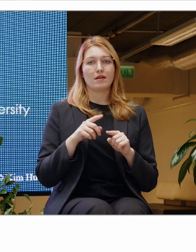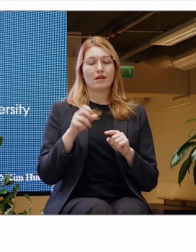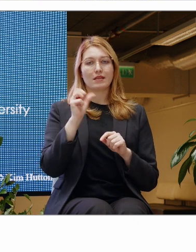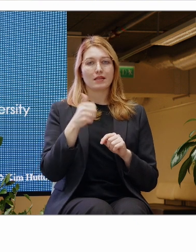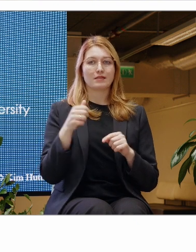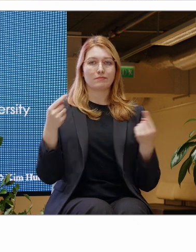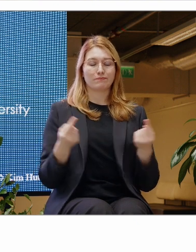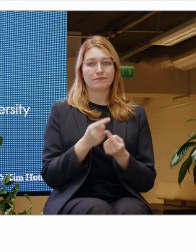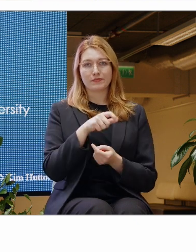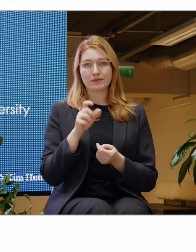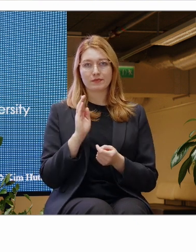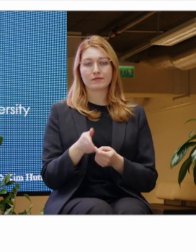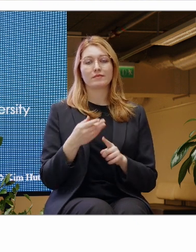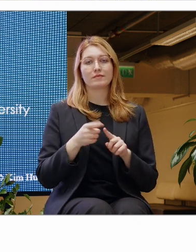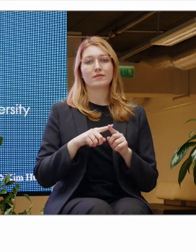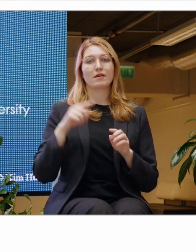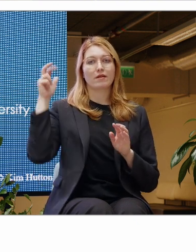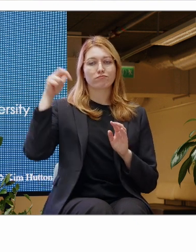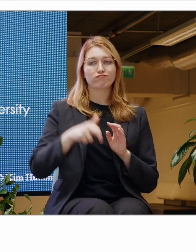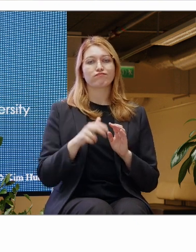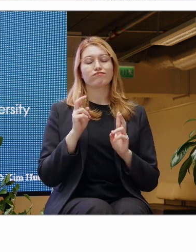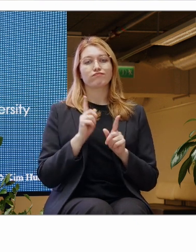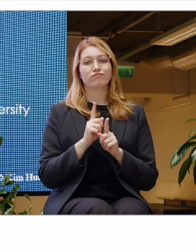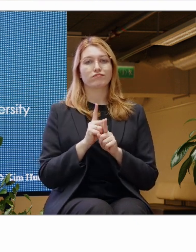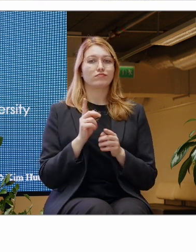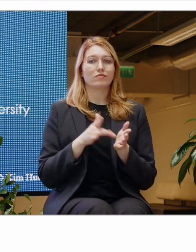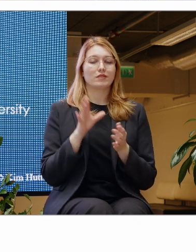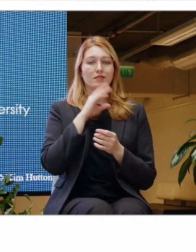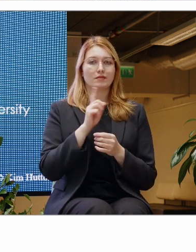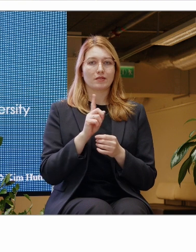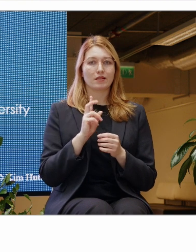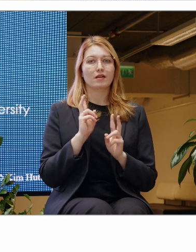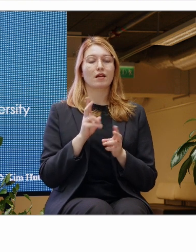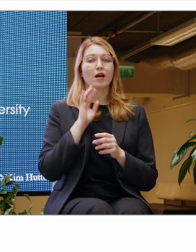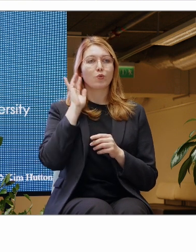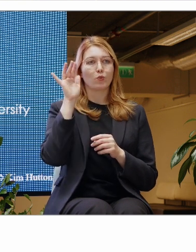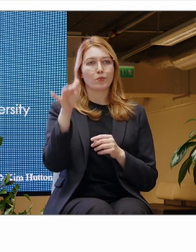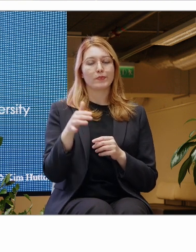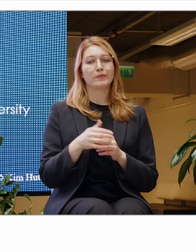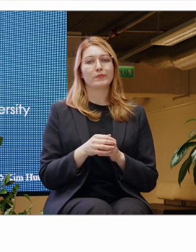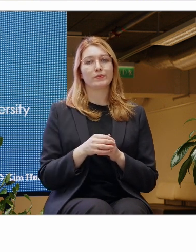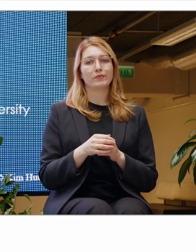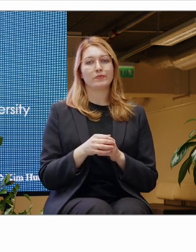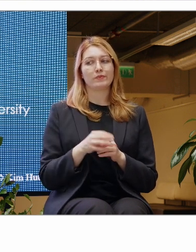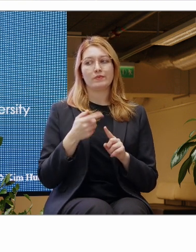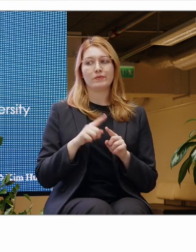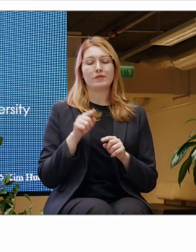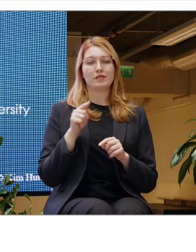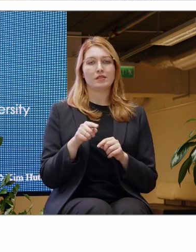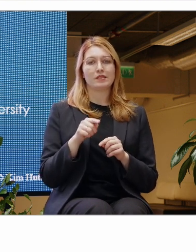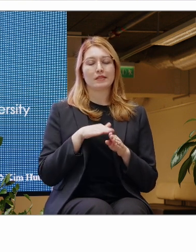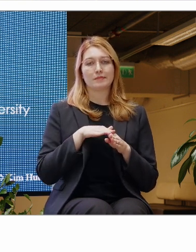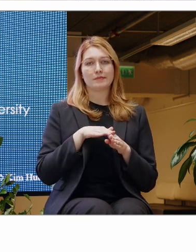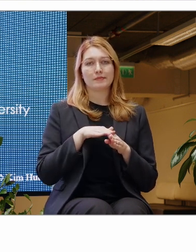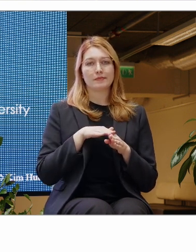all new homes have to have downstairs bathing and toilet facilities to accommodate future-proofing. And that's your world. That's completely within